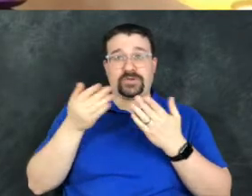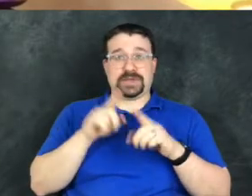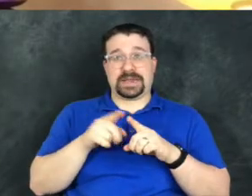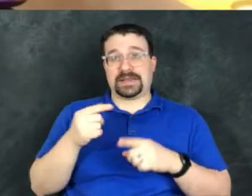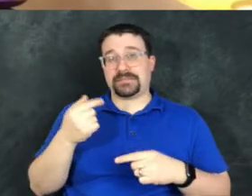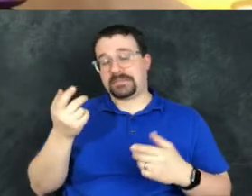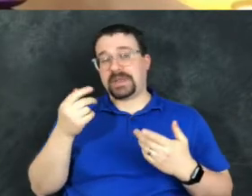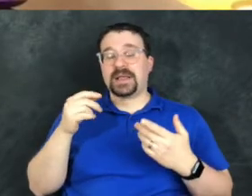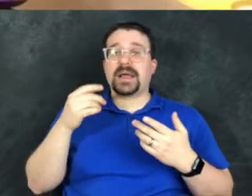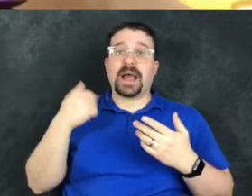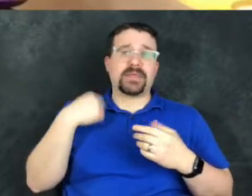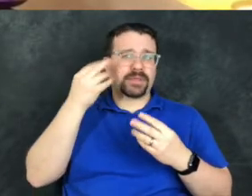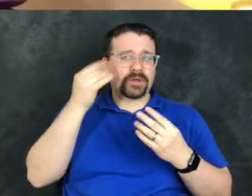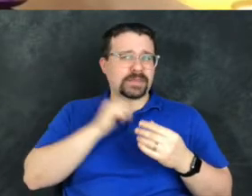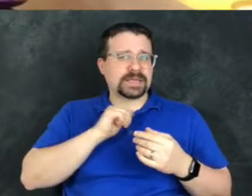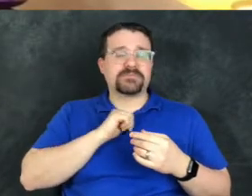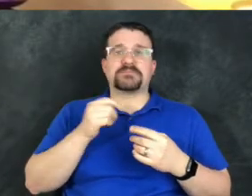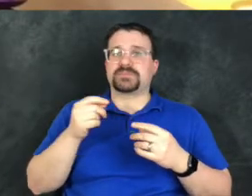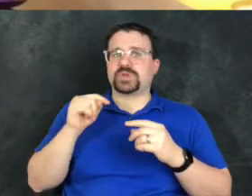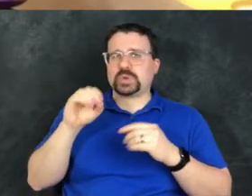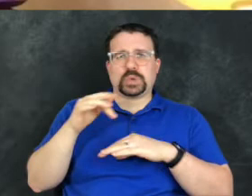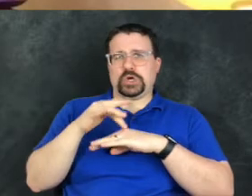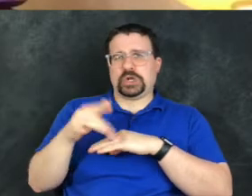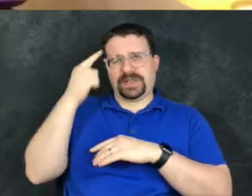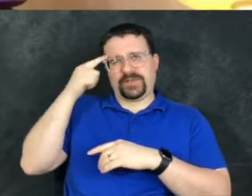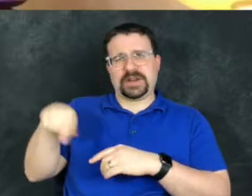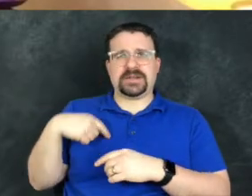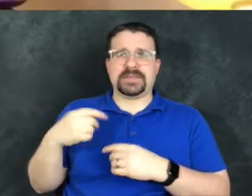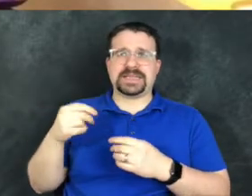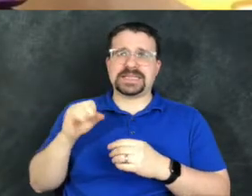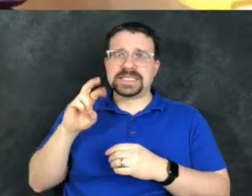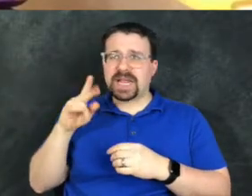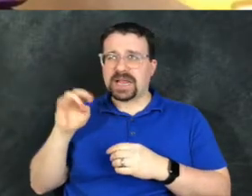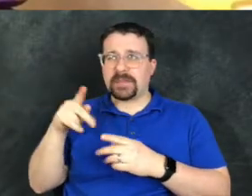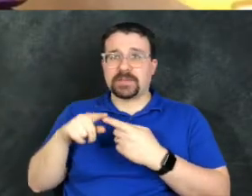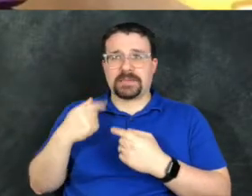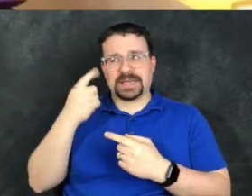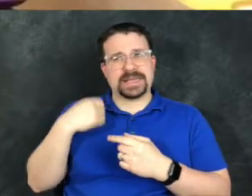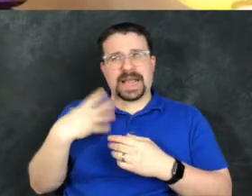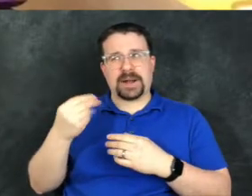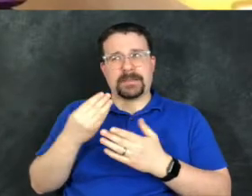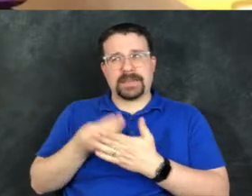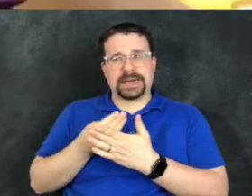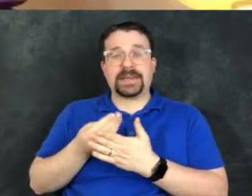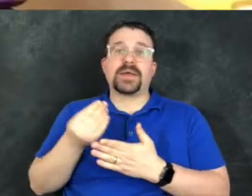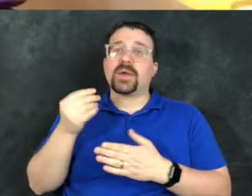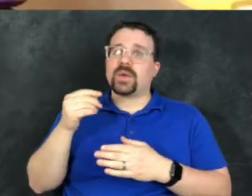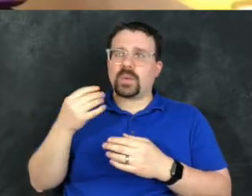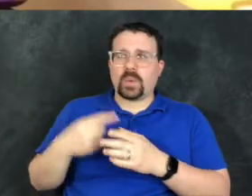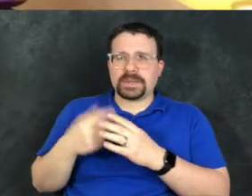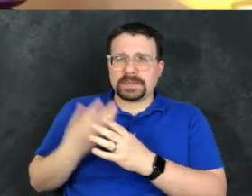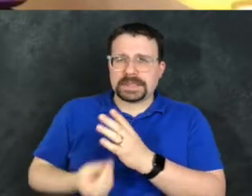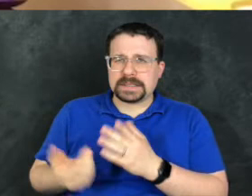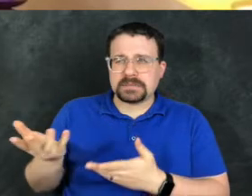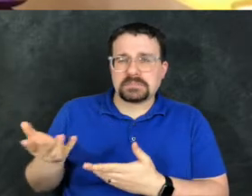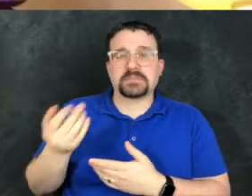as excited about this part of the service. Now I thought to myself, it's way too early for him to be sucking up to me because he's out of money. So